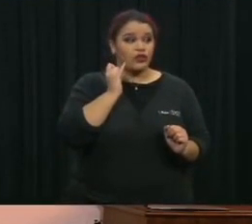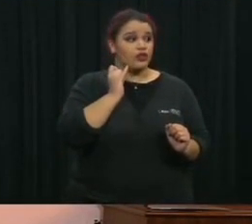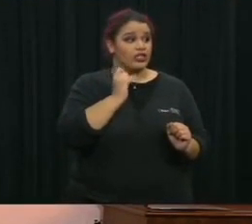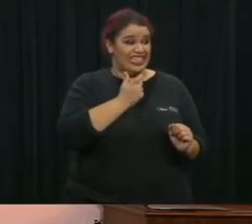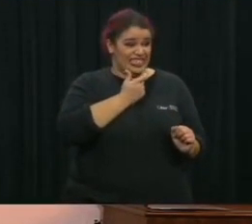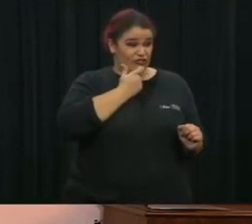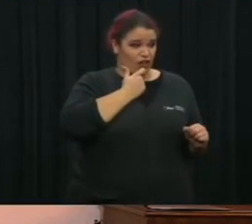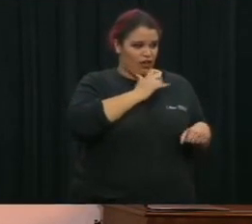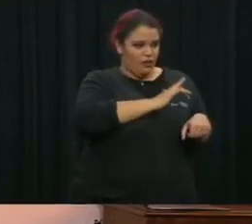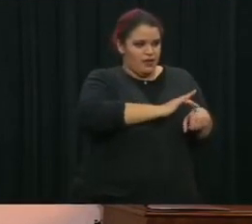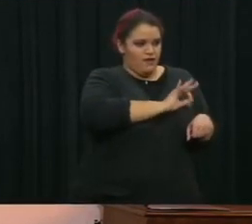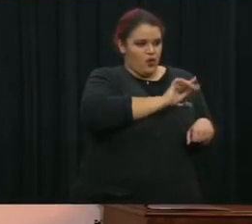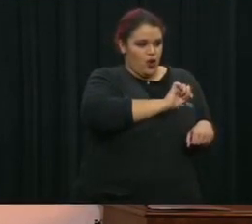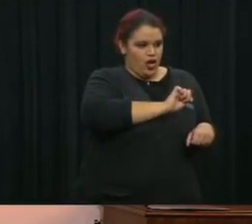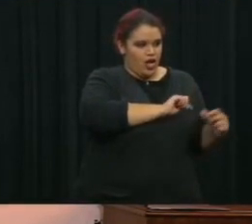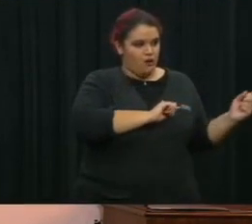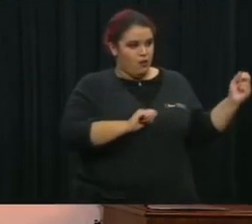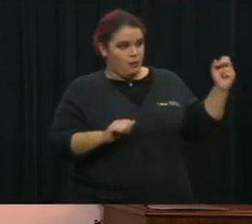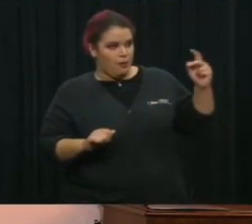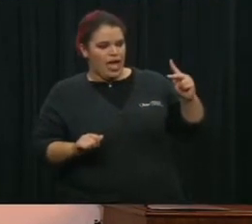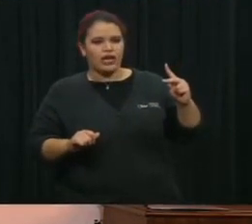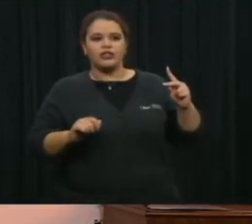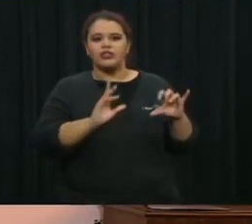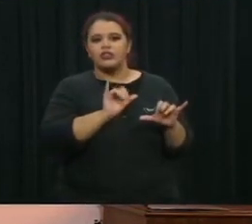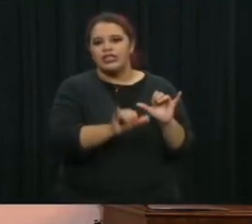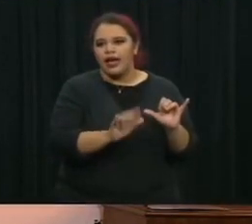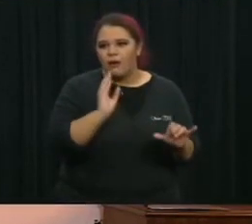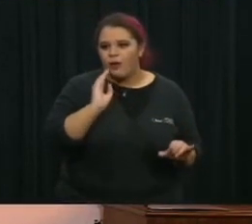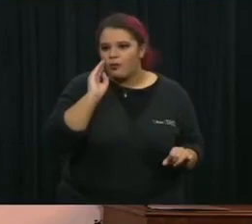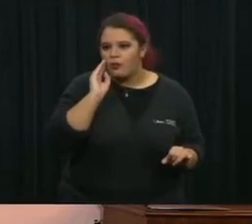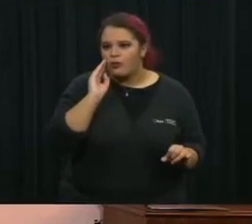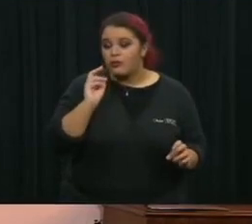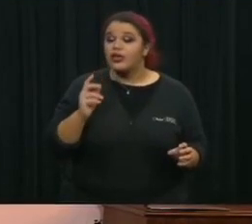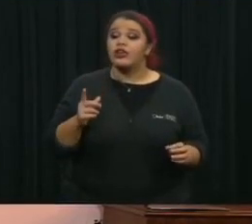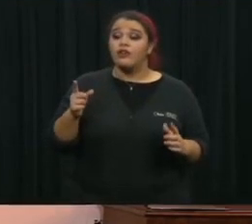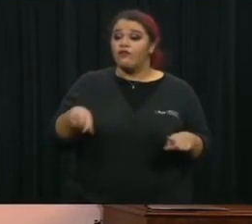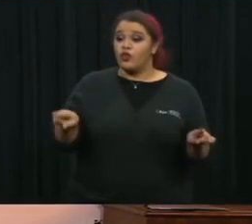anyplace. We don't want that being, whatever it is, we don't want